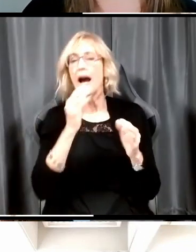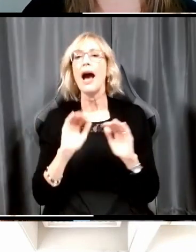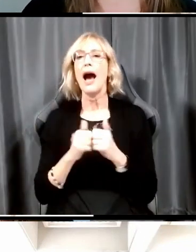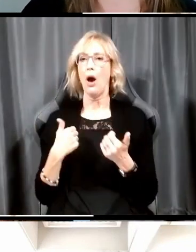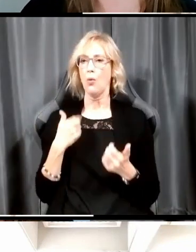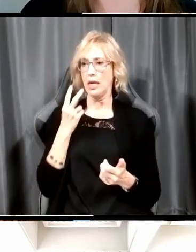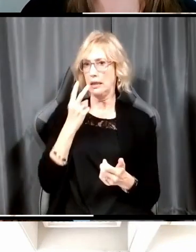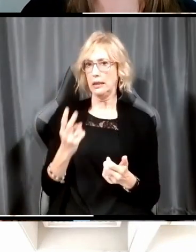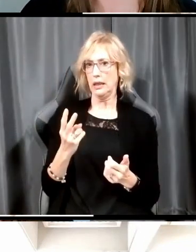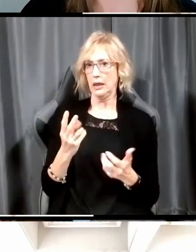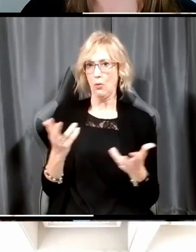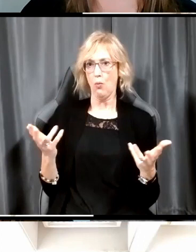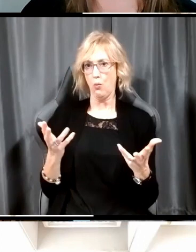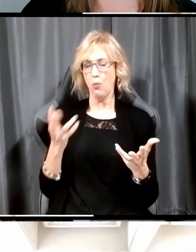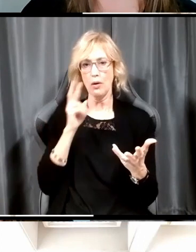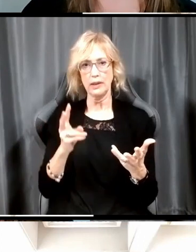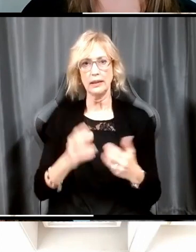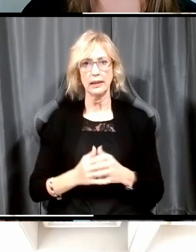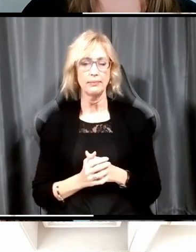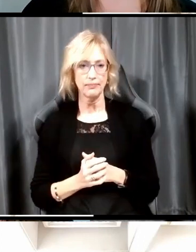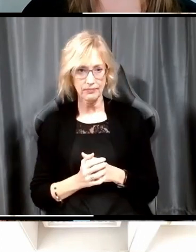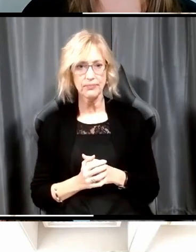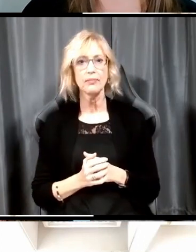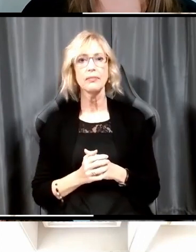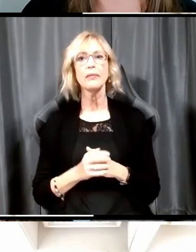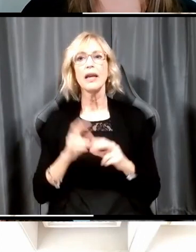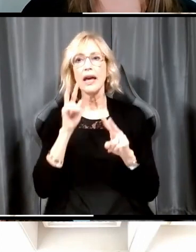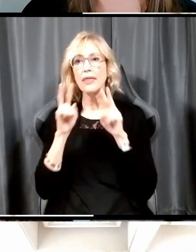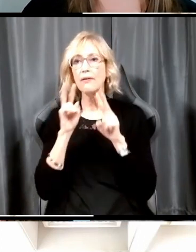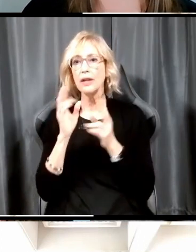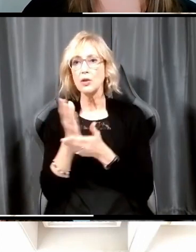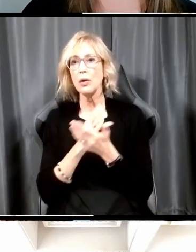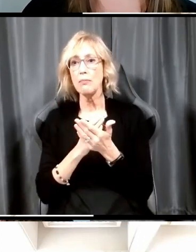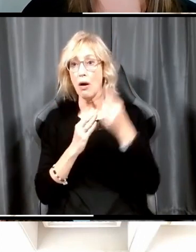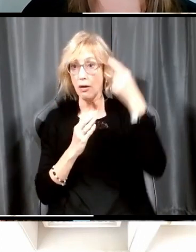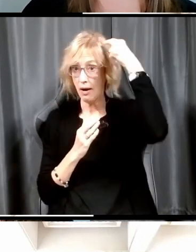what we see outside. Okay, so if the visual part of our brain is injured,